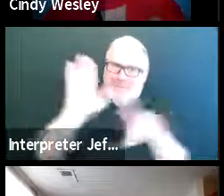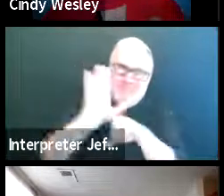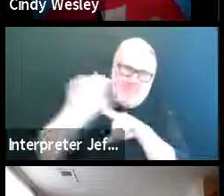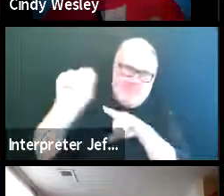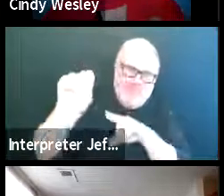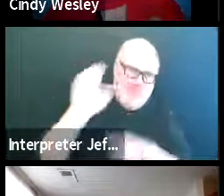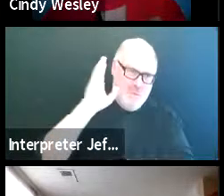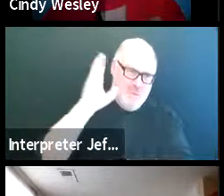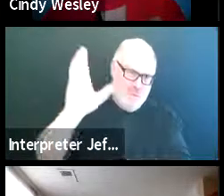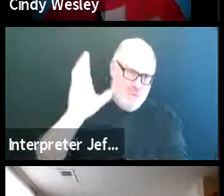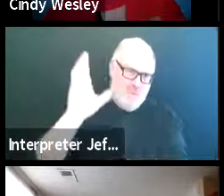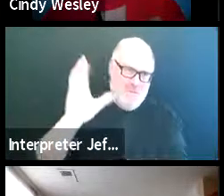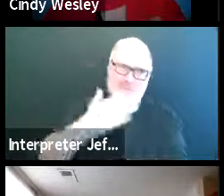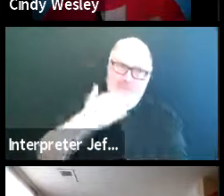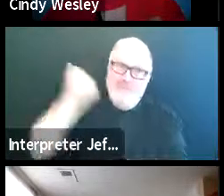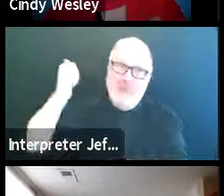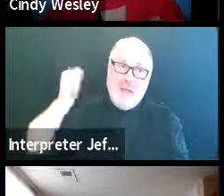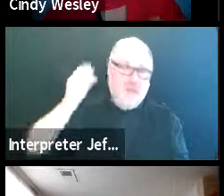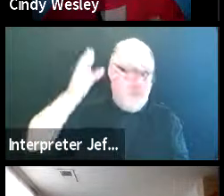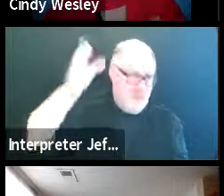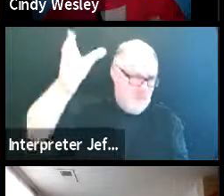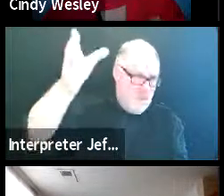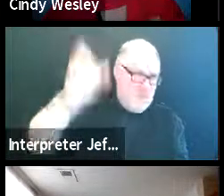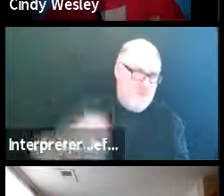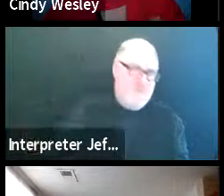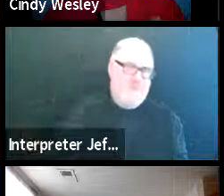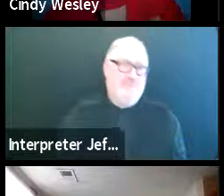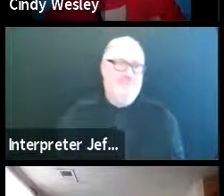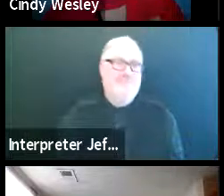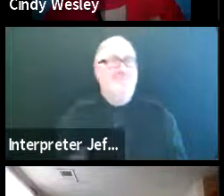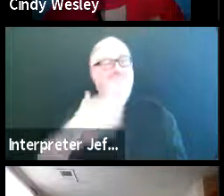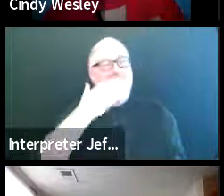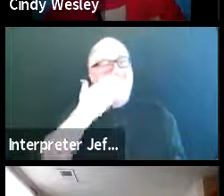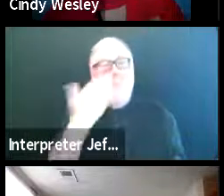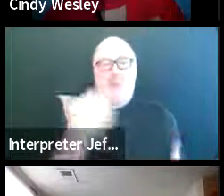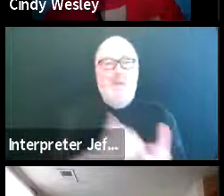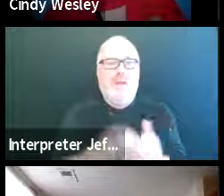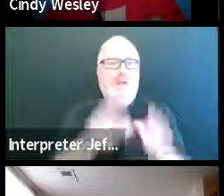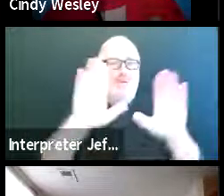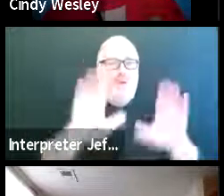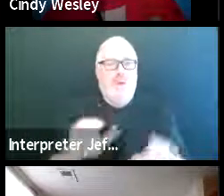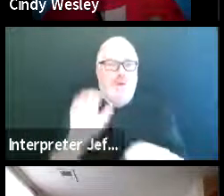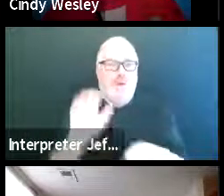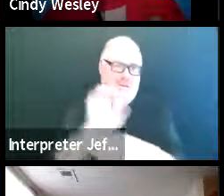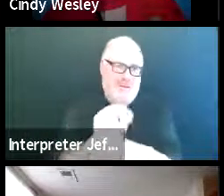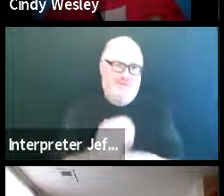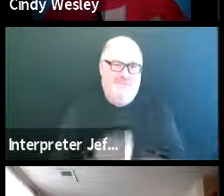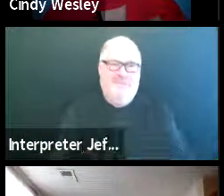expectations. The best is yet to come. Thank you and have a wonderful evening.